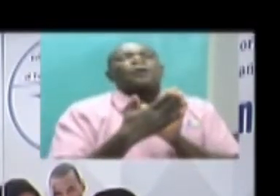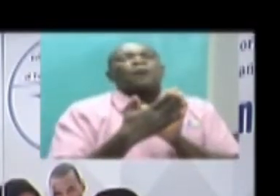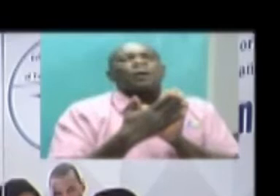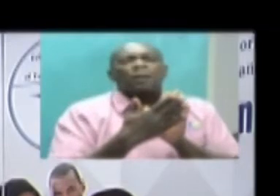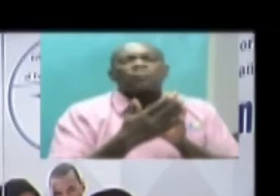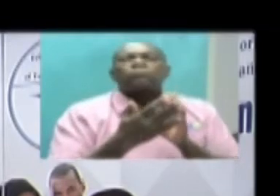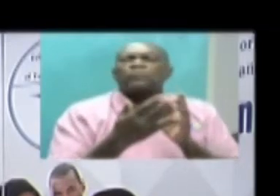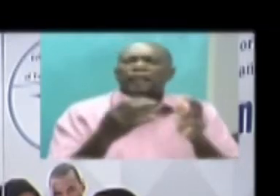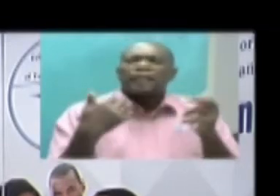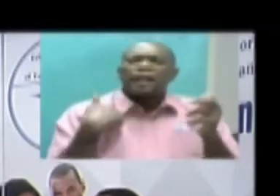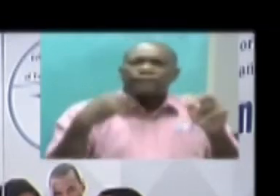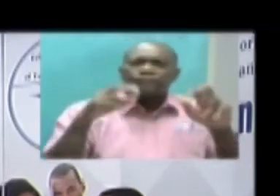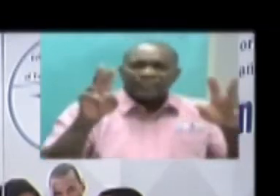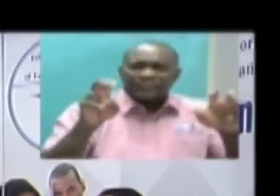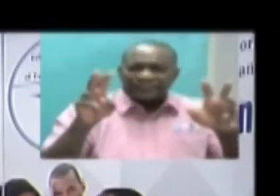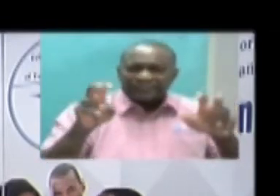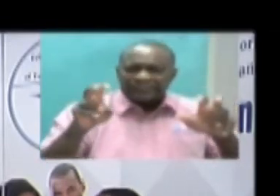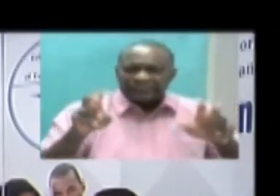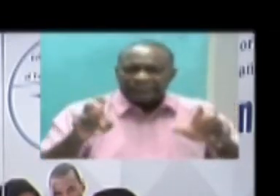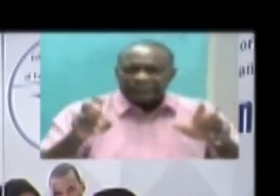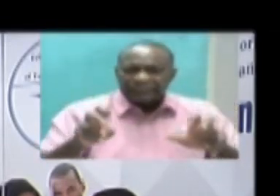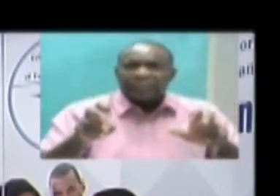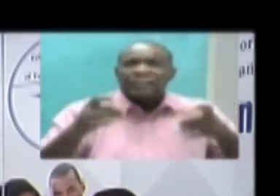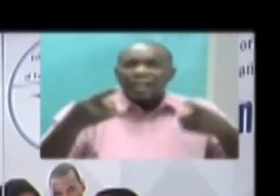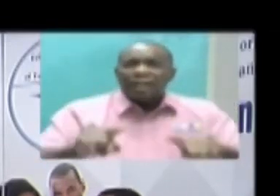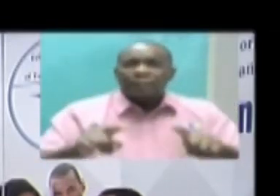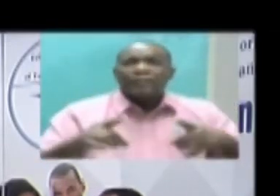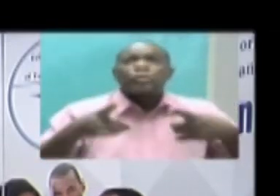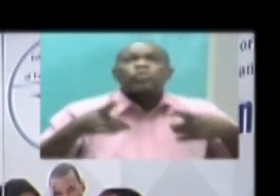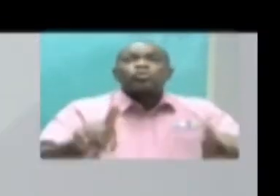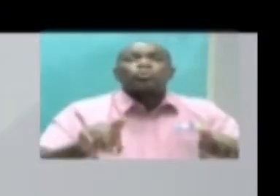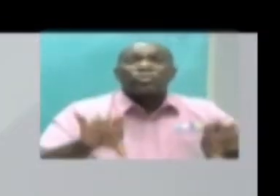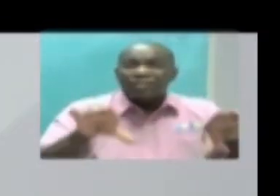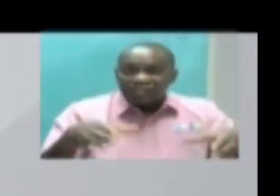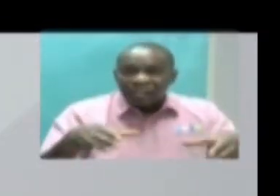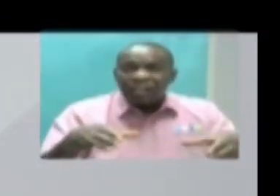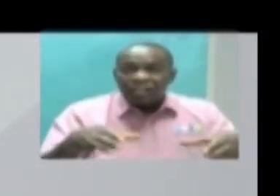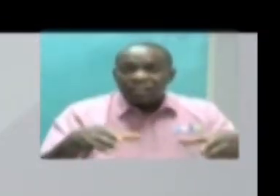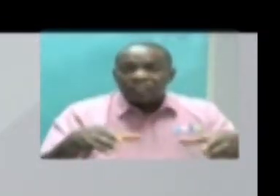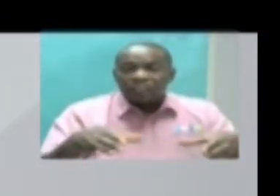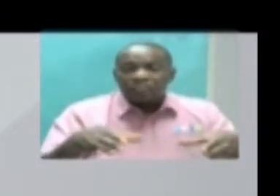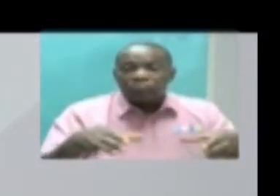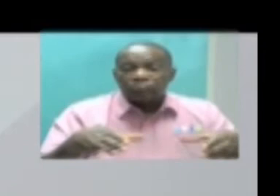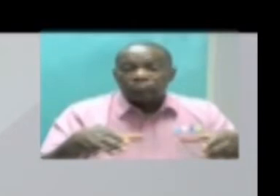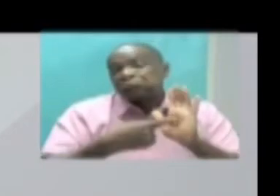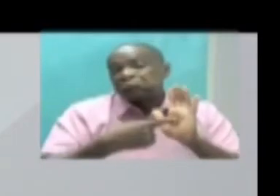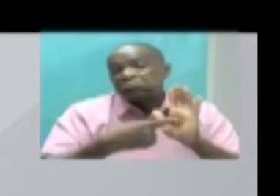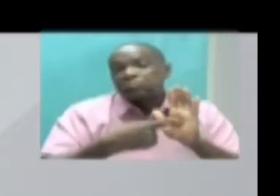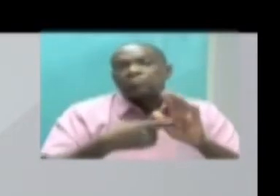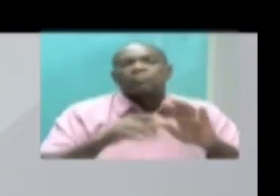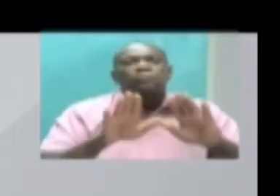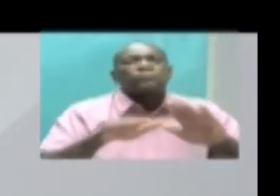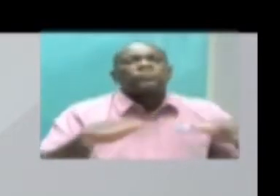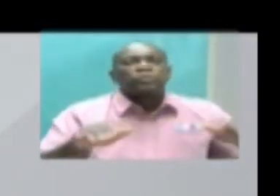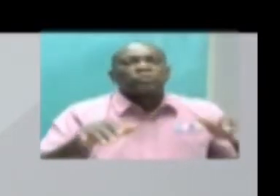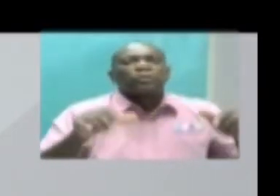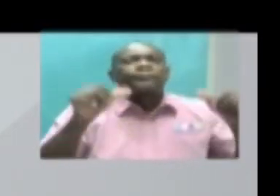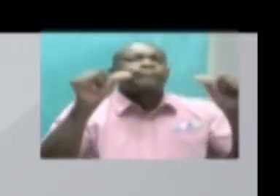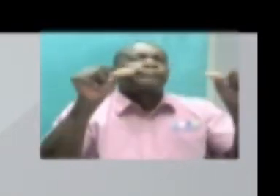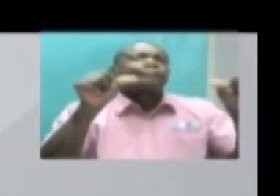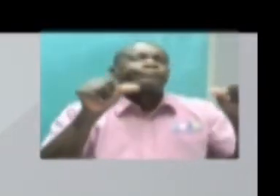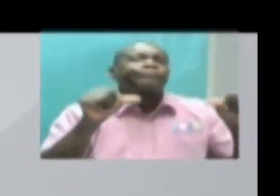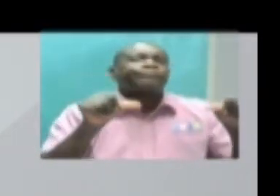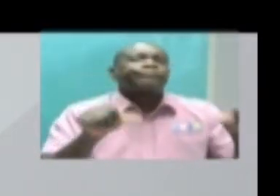issues that are happening while classes are going on. You have issues where children are posting up while classes are